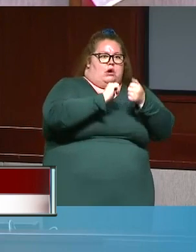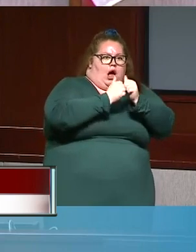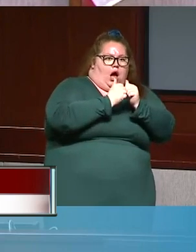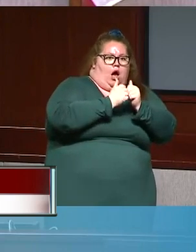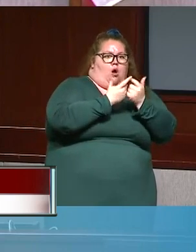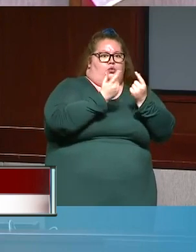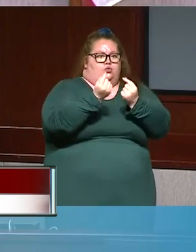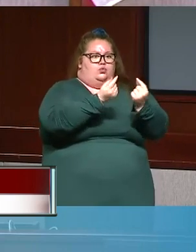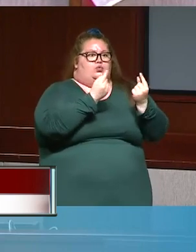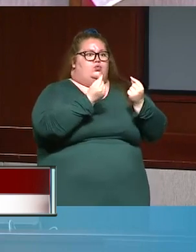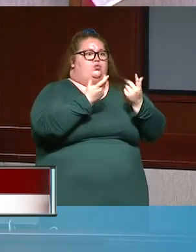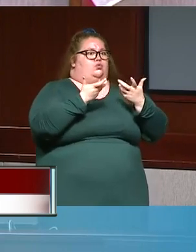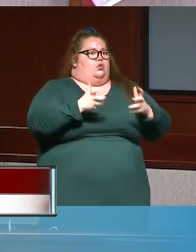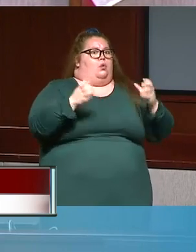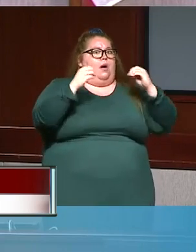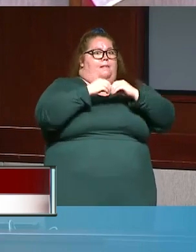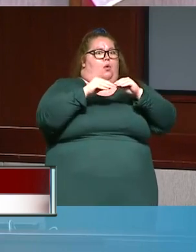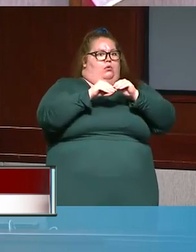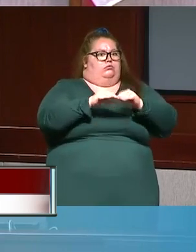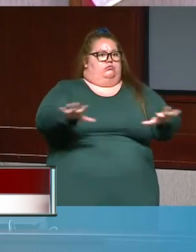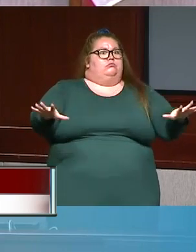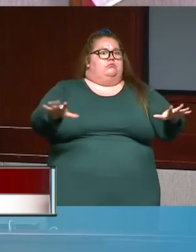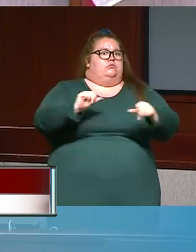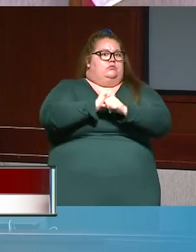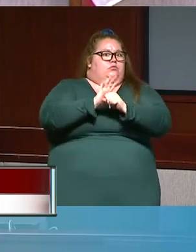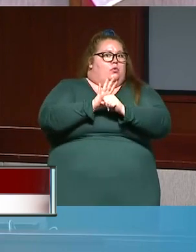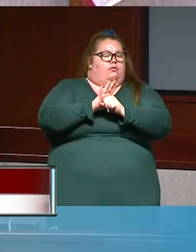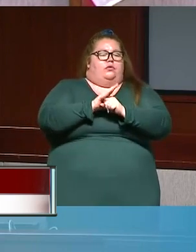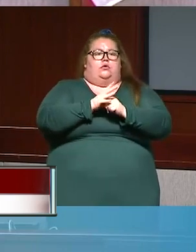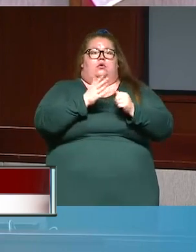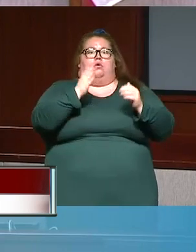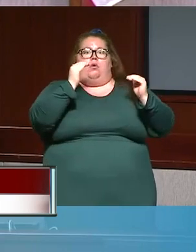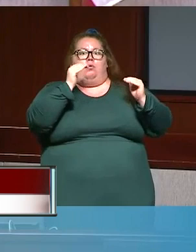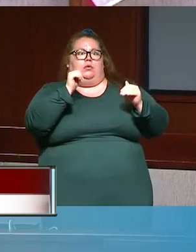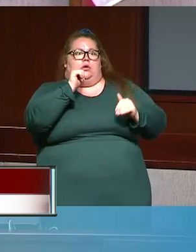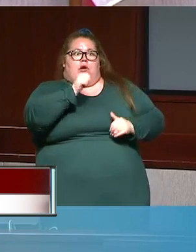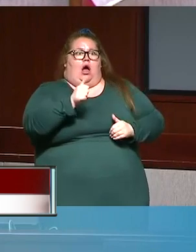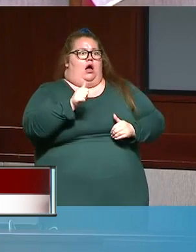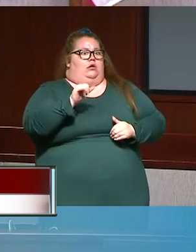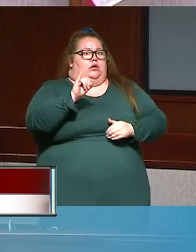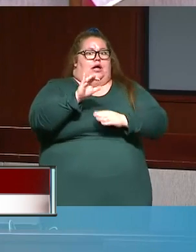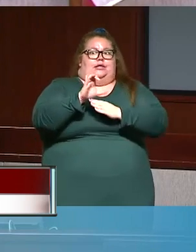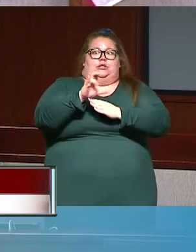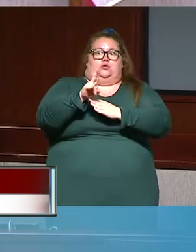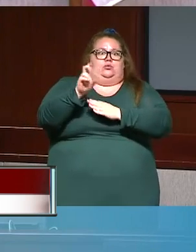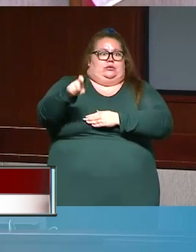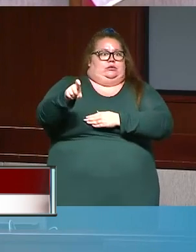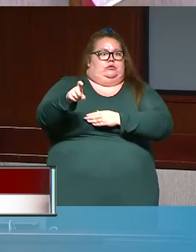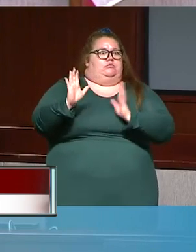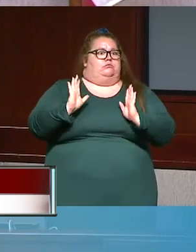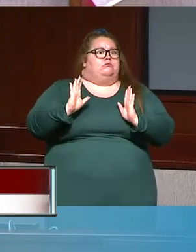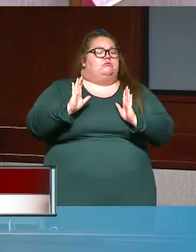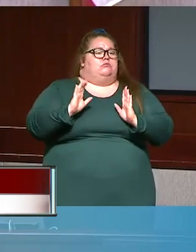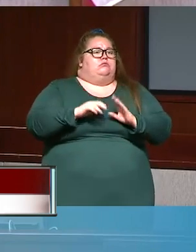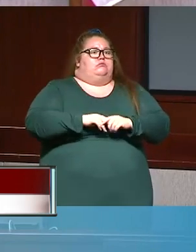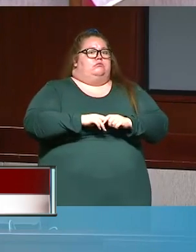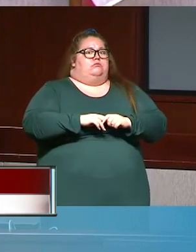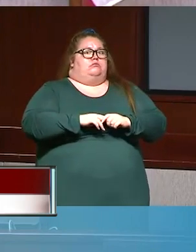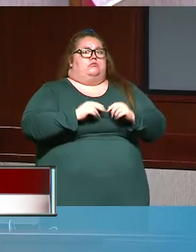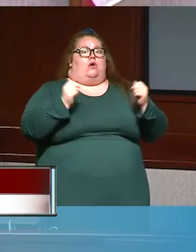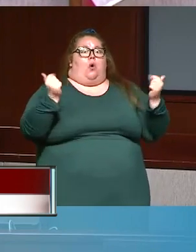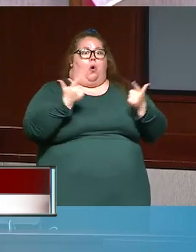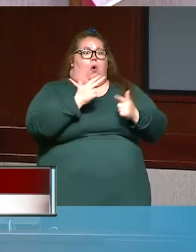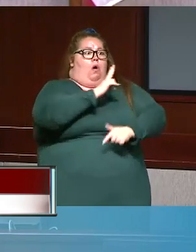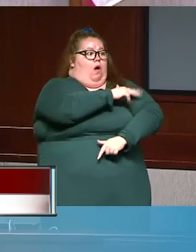become infected and don't need ICU stay. So we unite together as hospitals and as